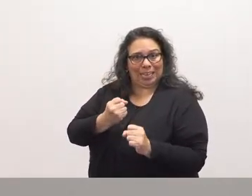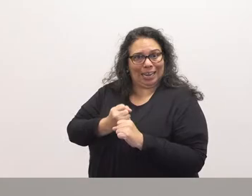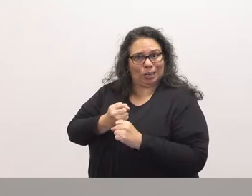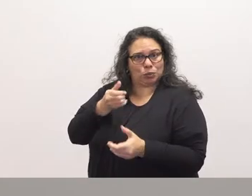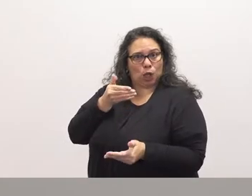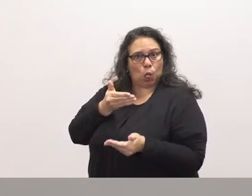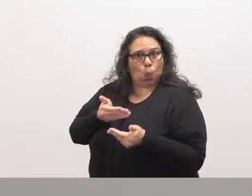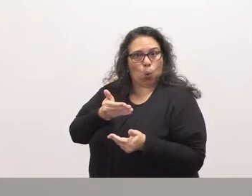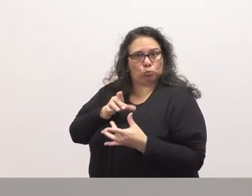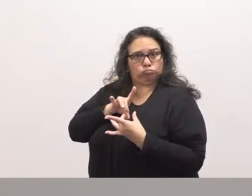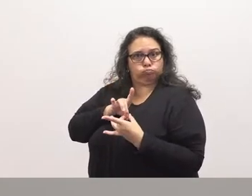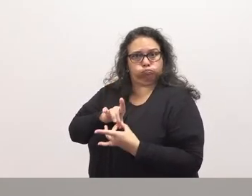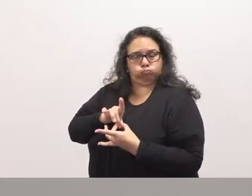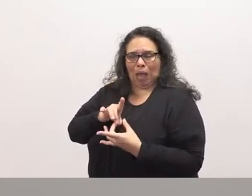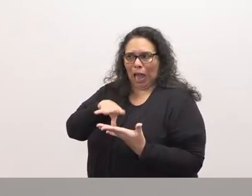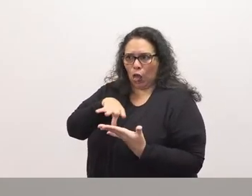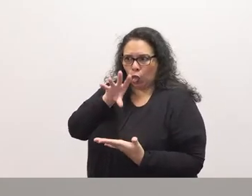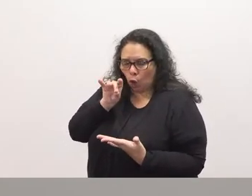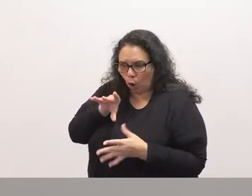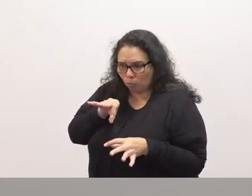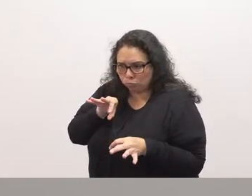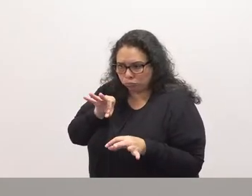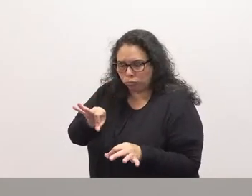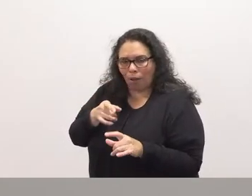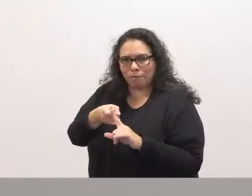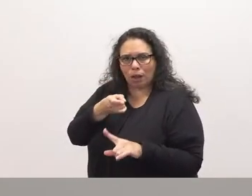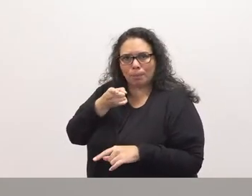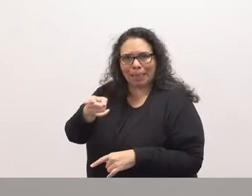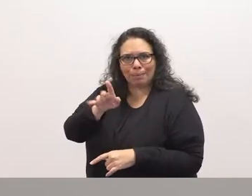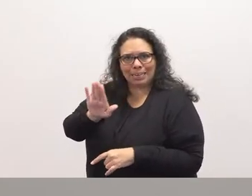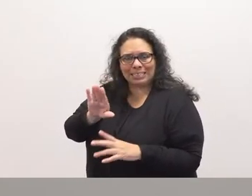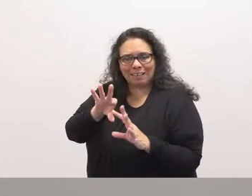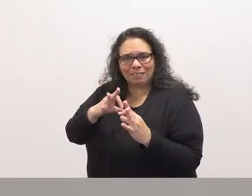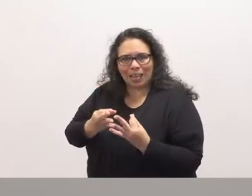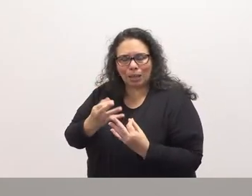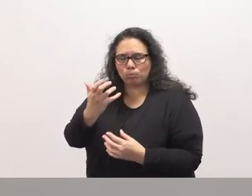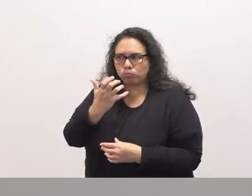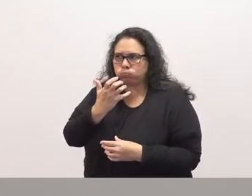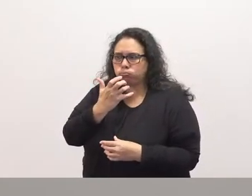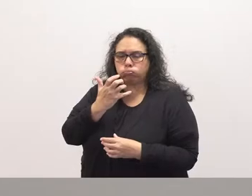so much from him and his family that